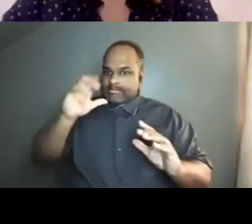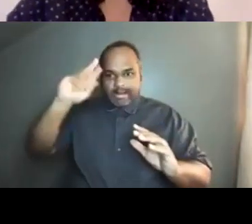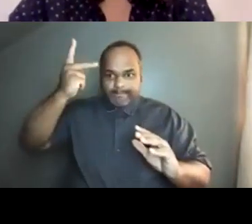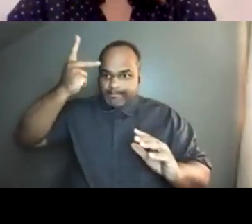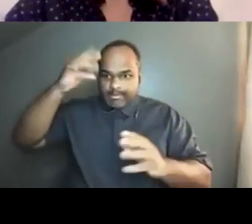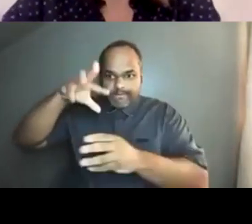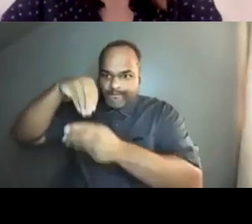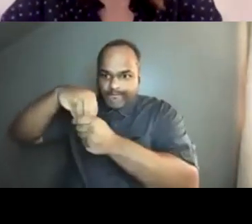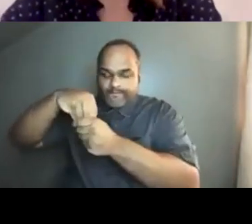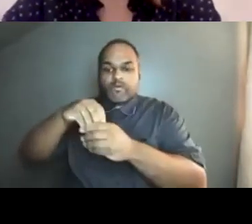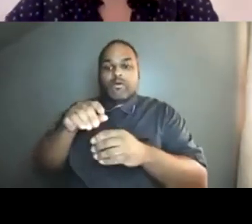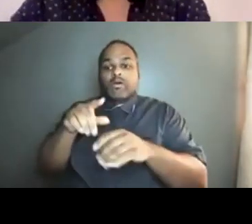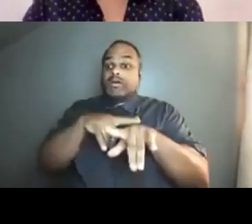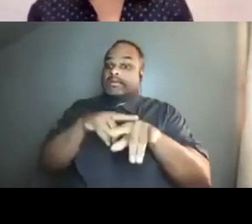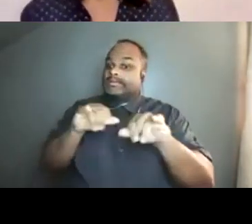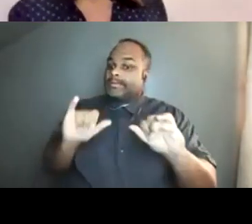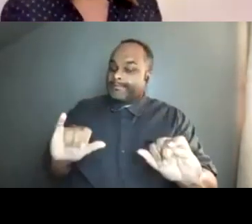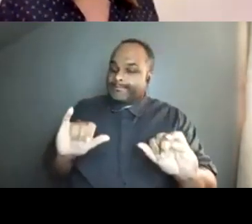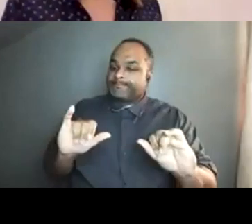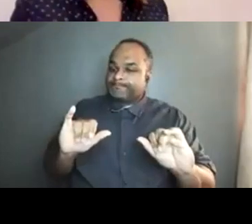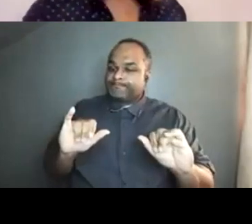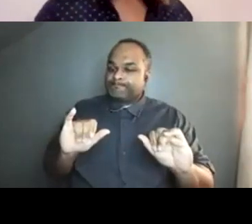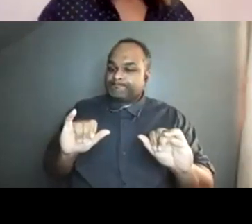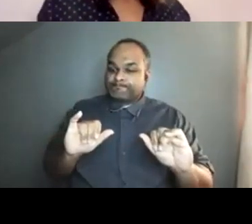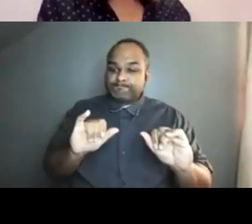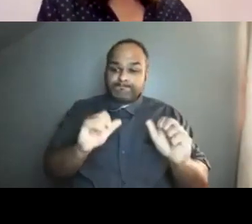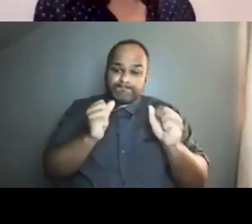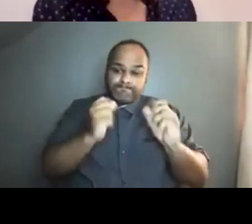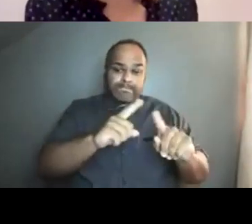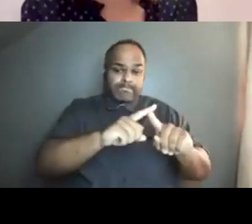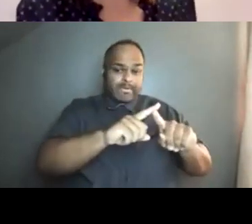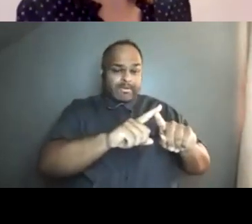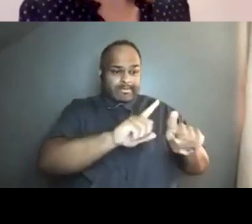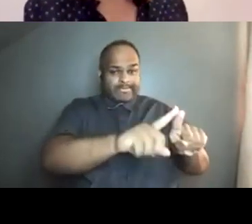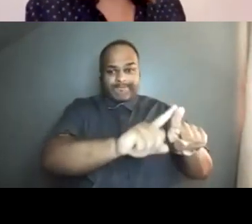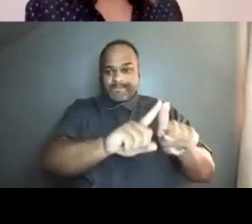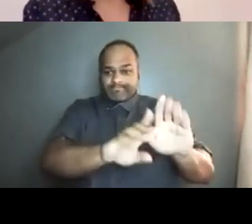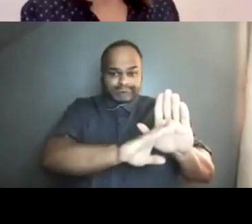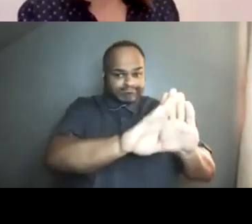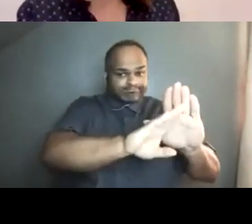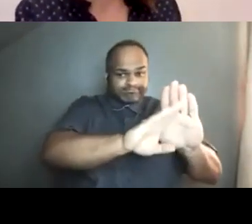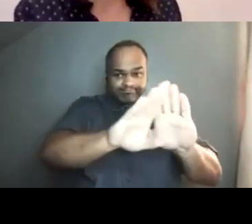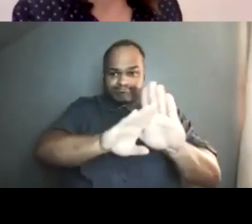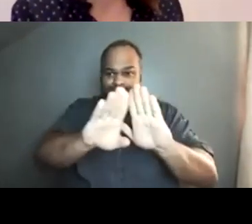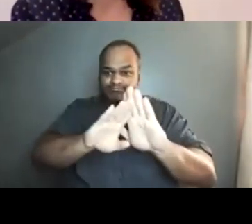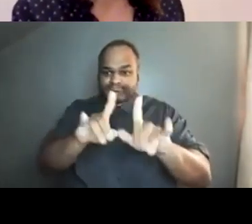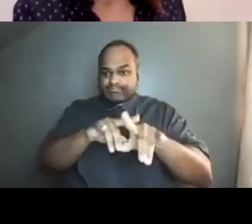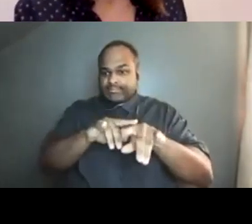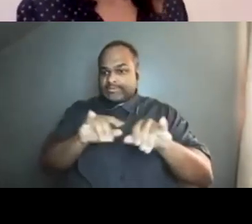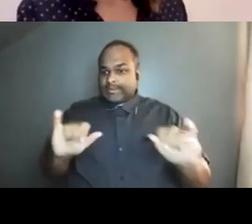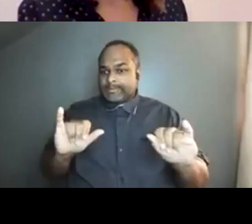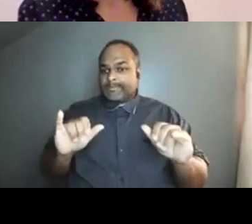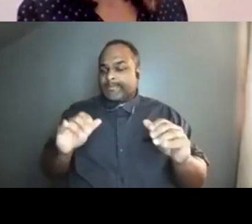At the same time, of course, we see many different developments going on at the same time from